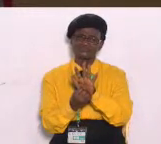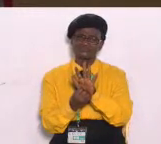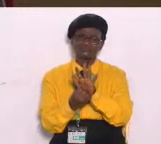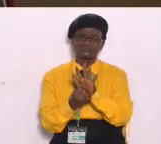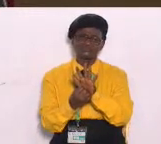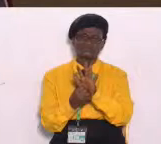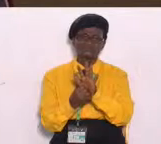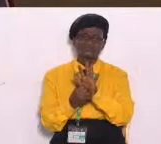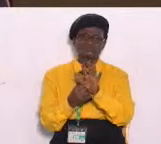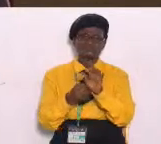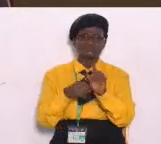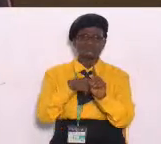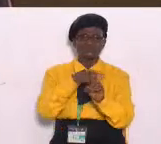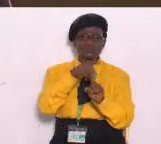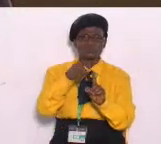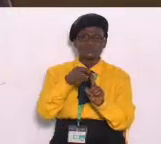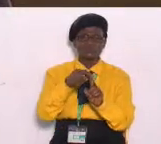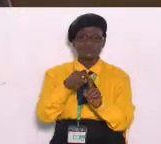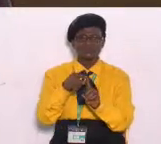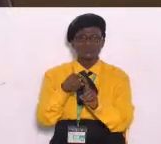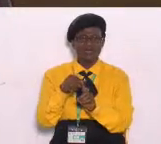when coronavirus broke,